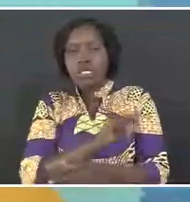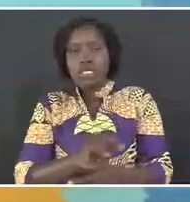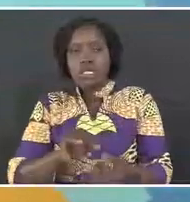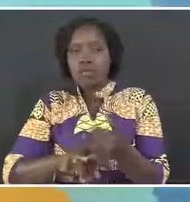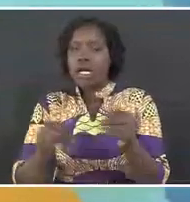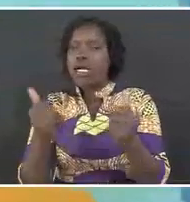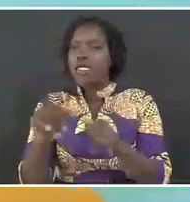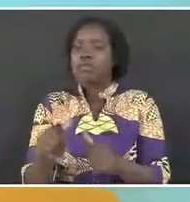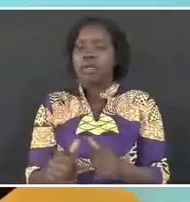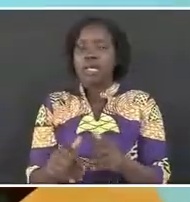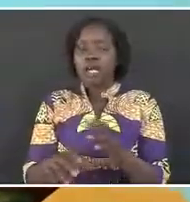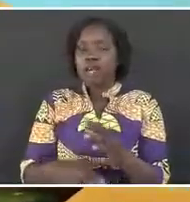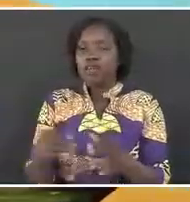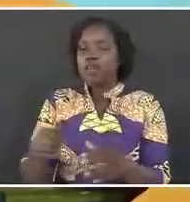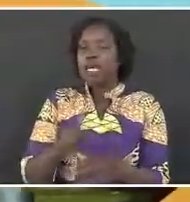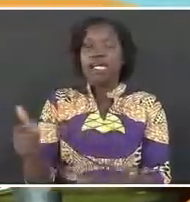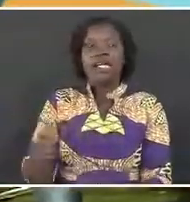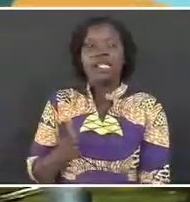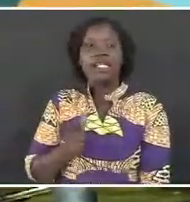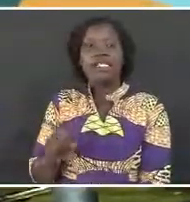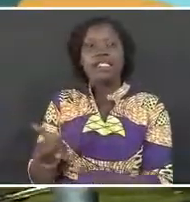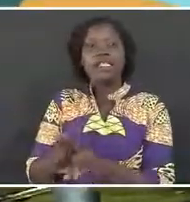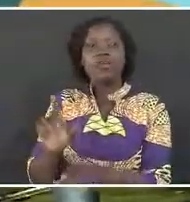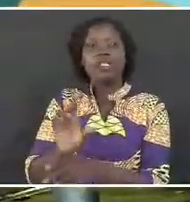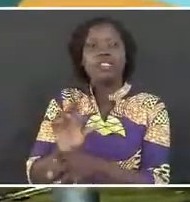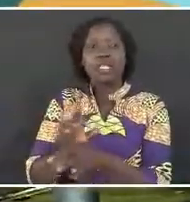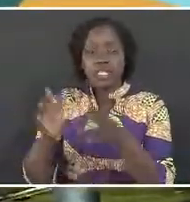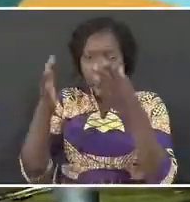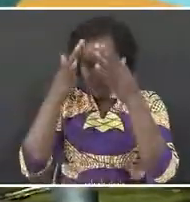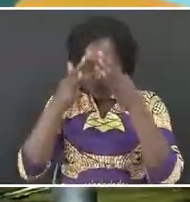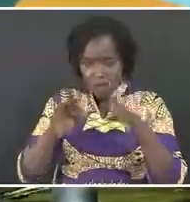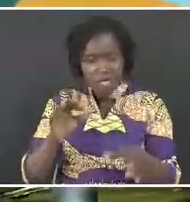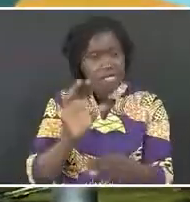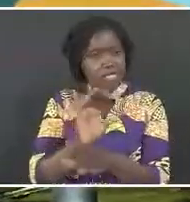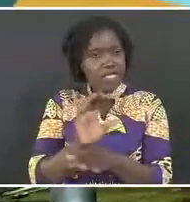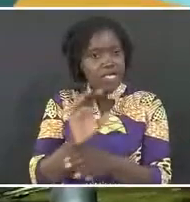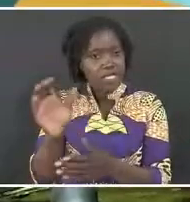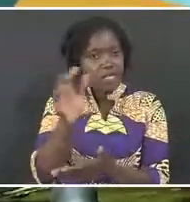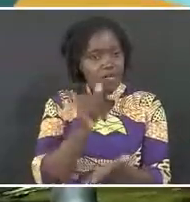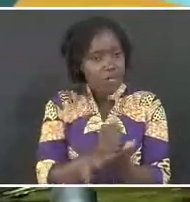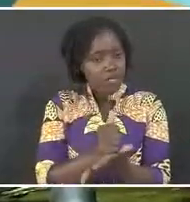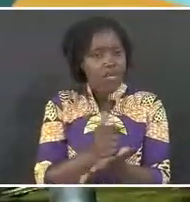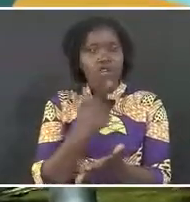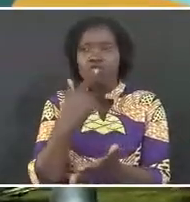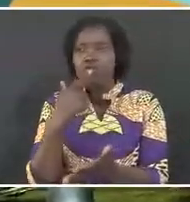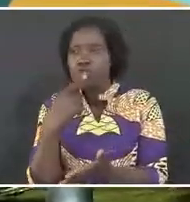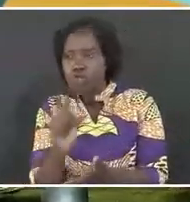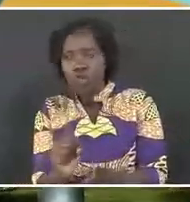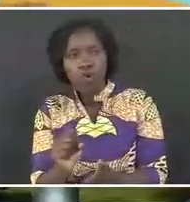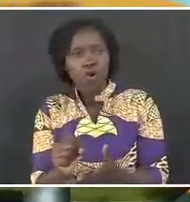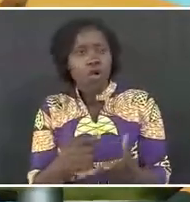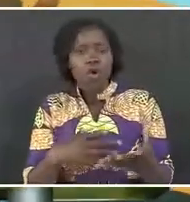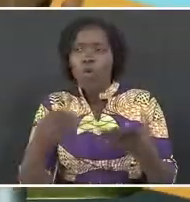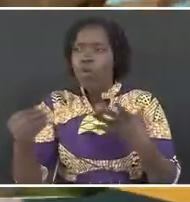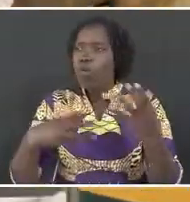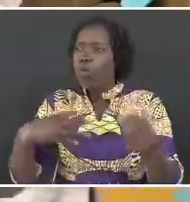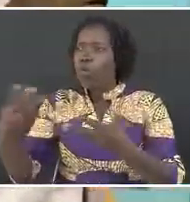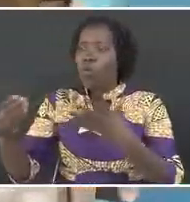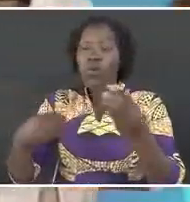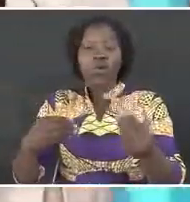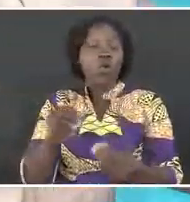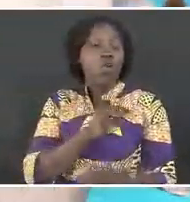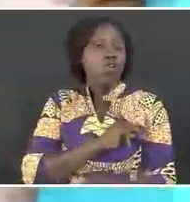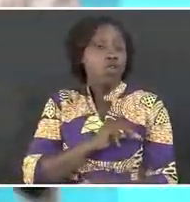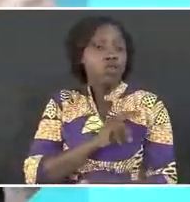unmarried. He found another lady there in church, and they wedded in church. Amen? So we go out for missions and